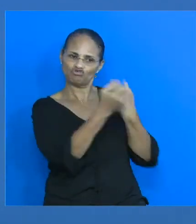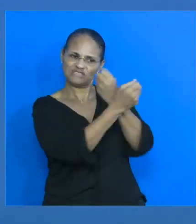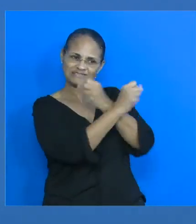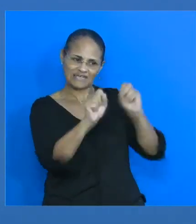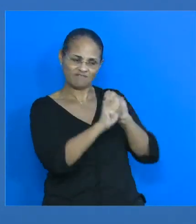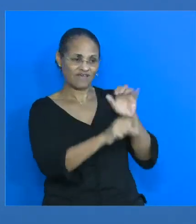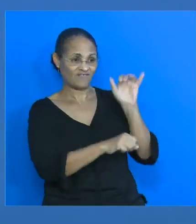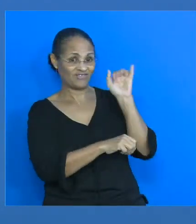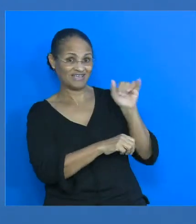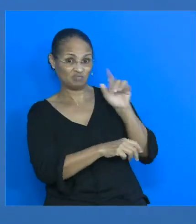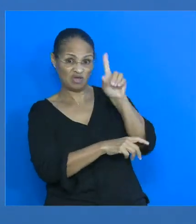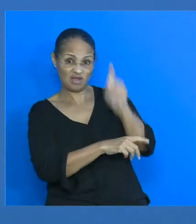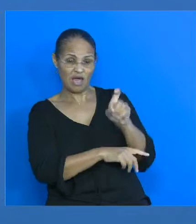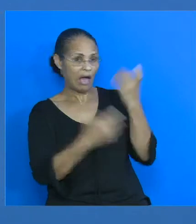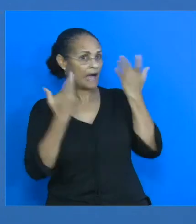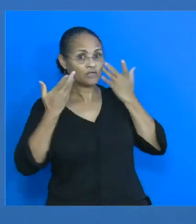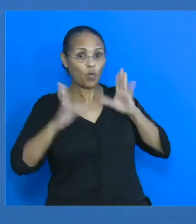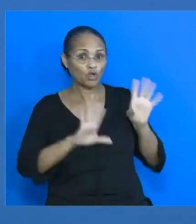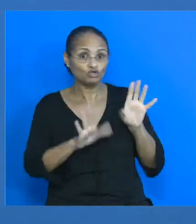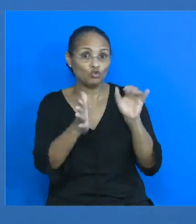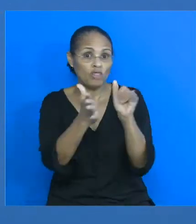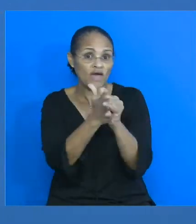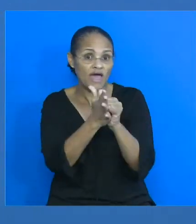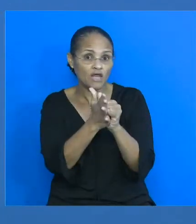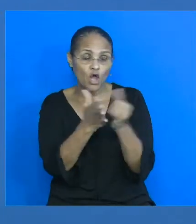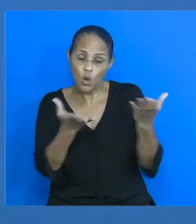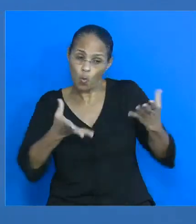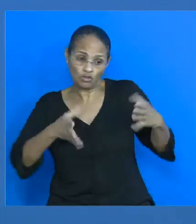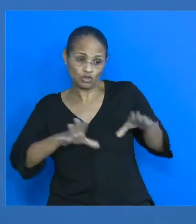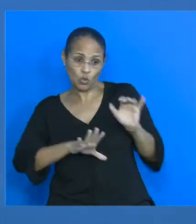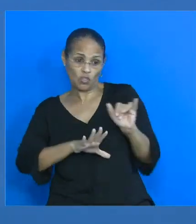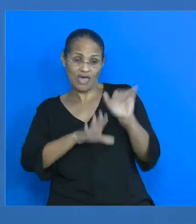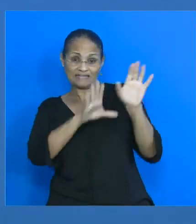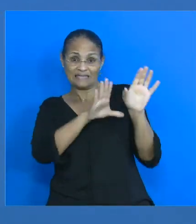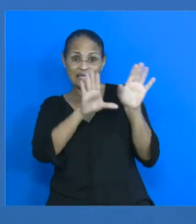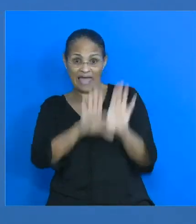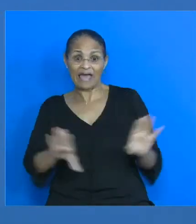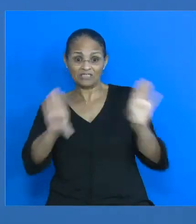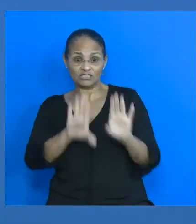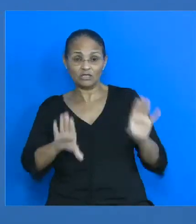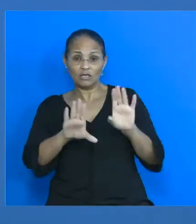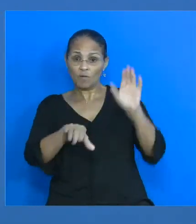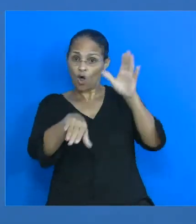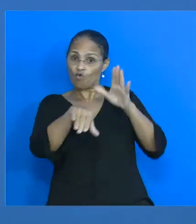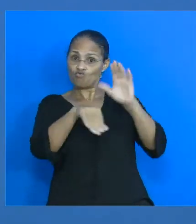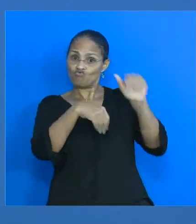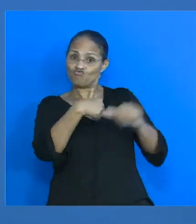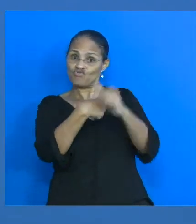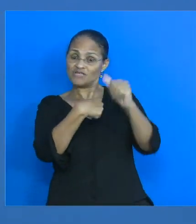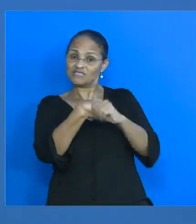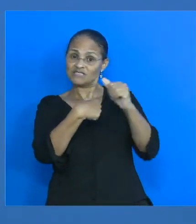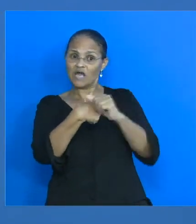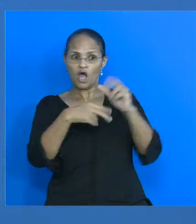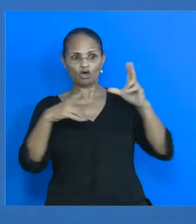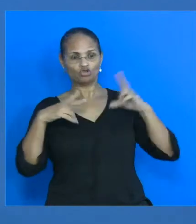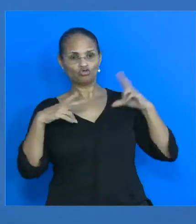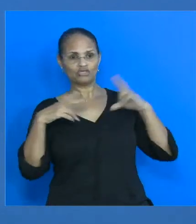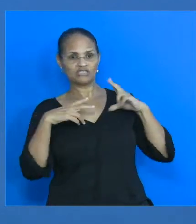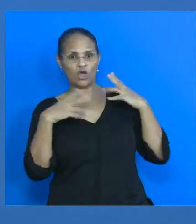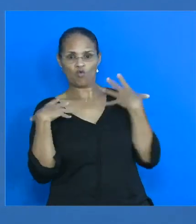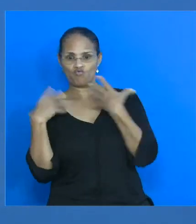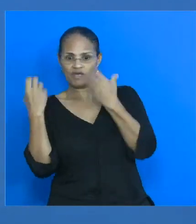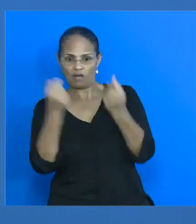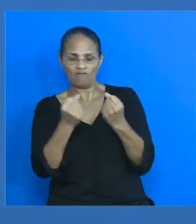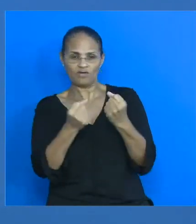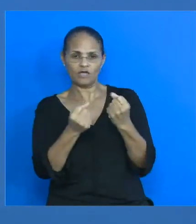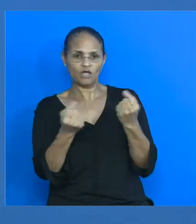what's necessary. I don't want to do that. No one wants to take actions that will put at risk our nascent tourism recovery. No one